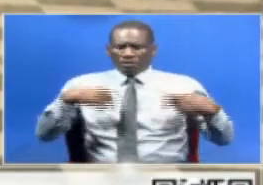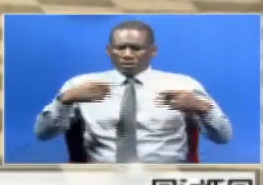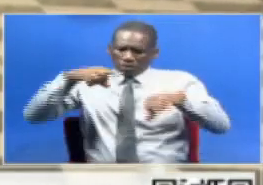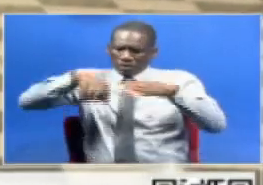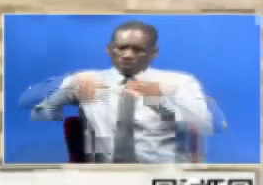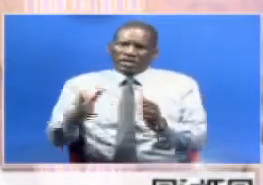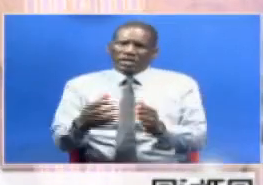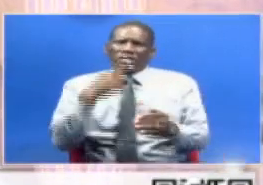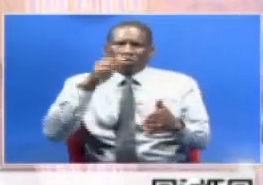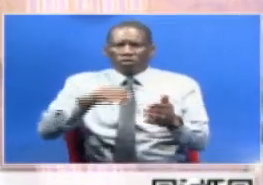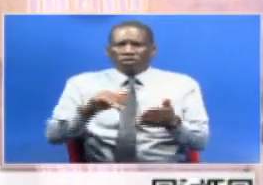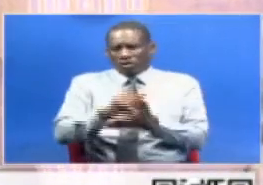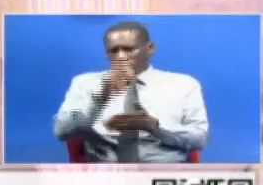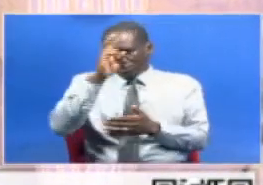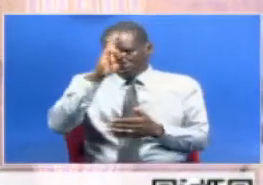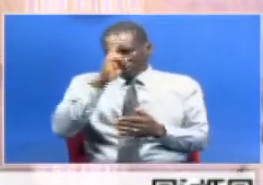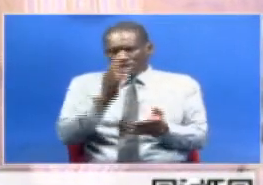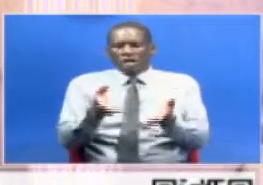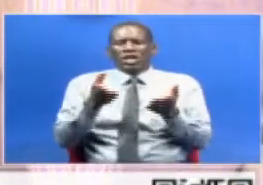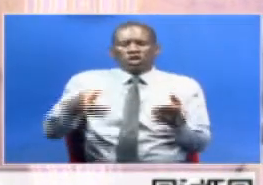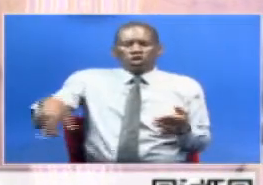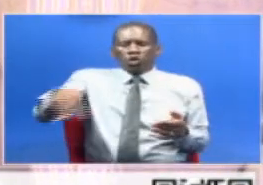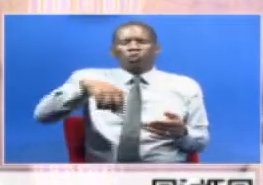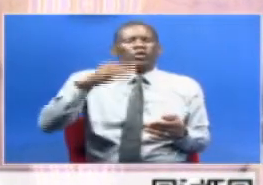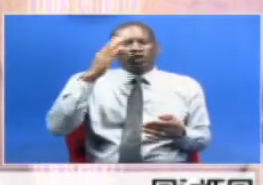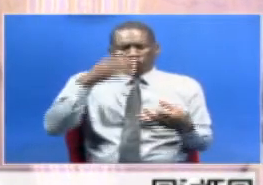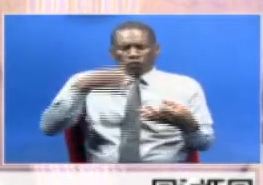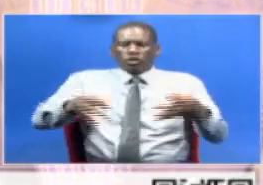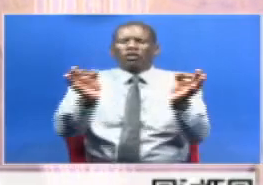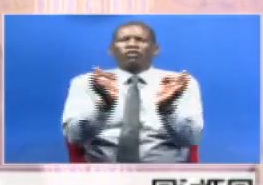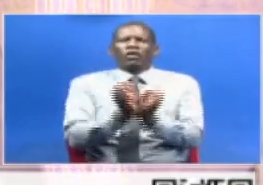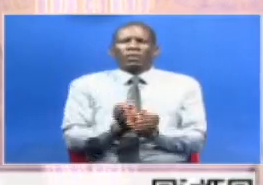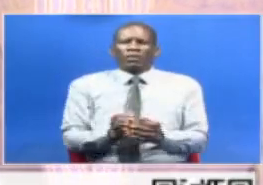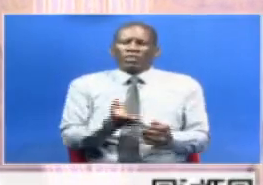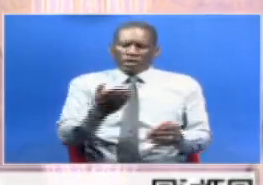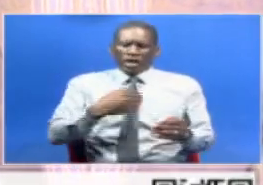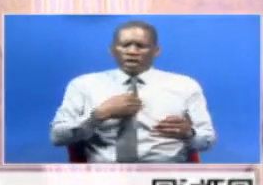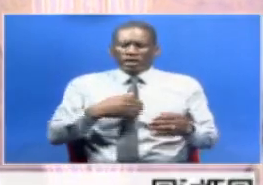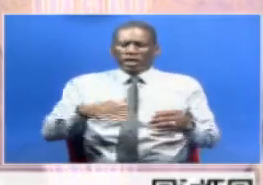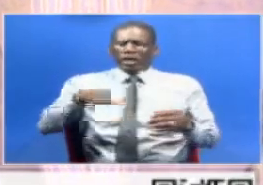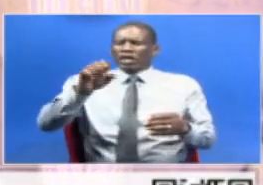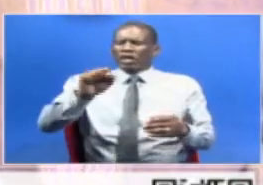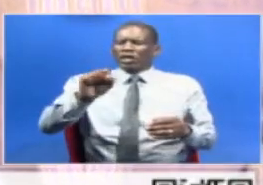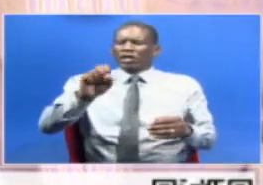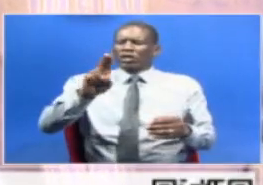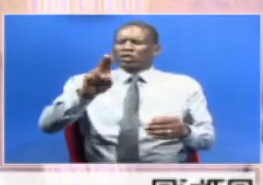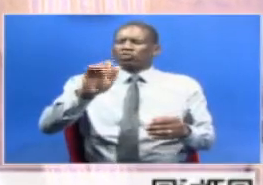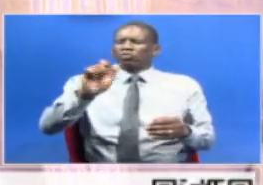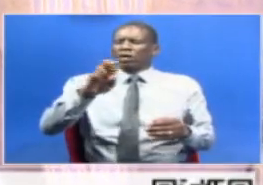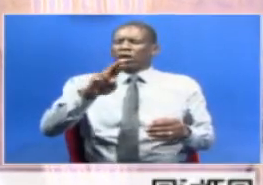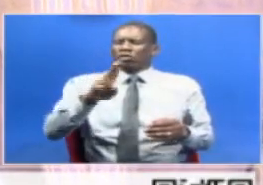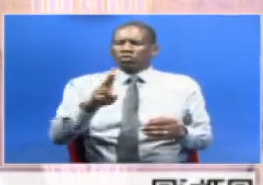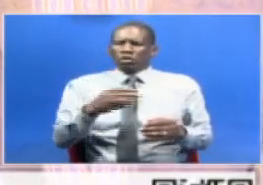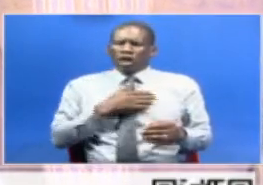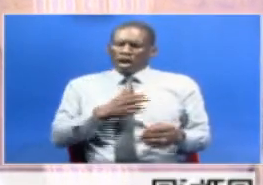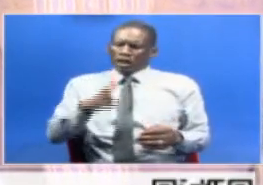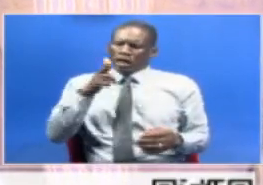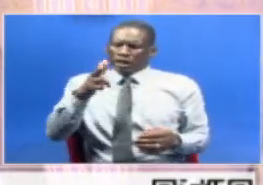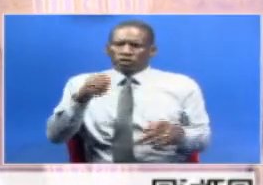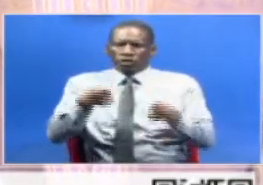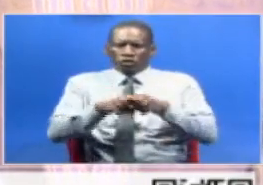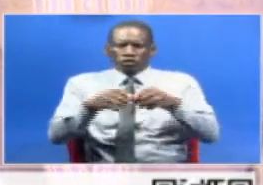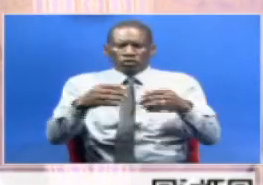as detectives. We now know from the family were in Subarus, they were armed, they were also